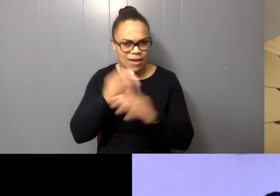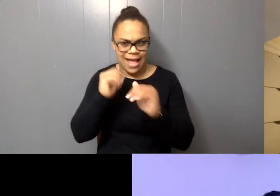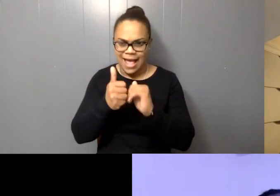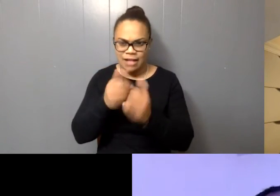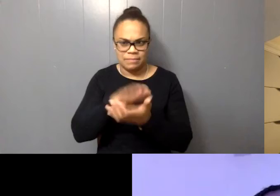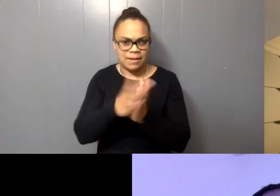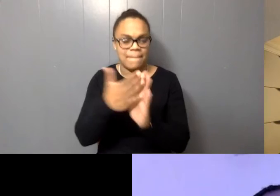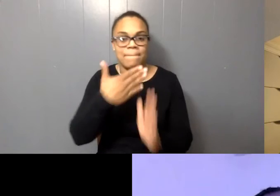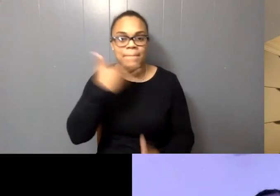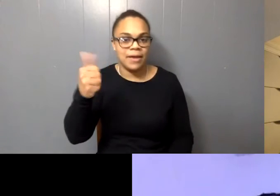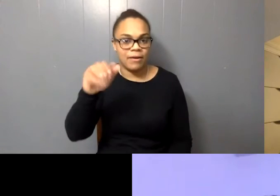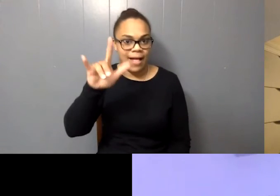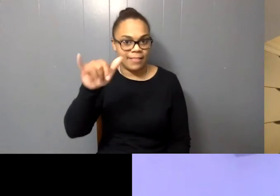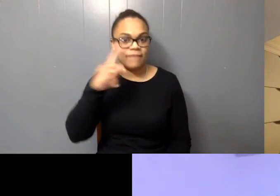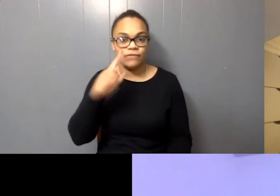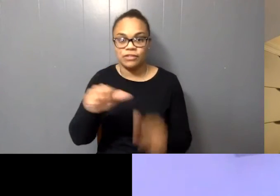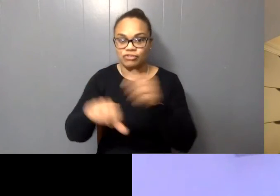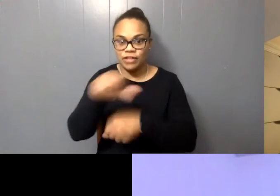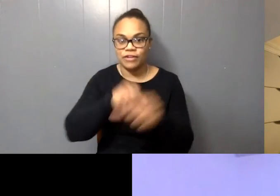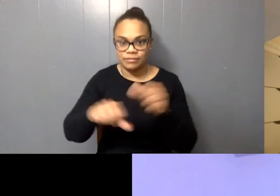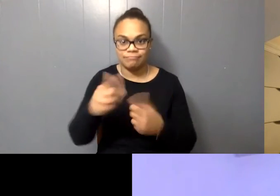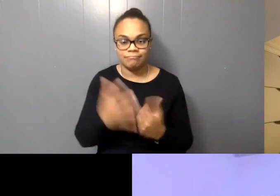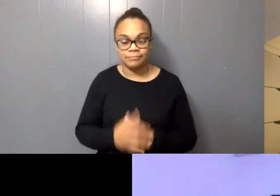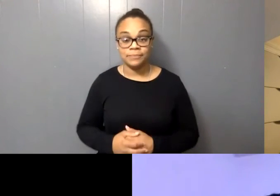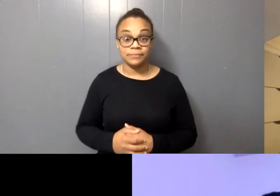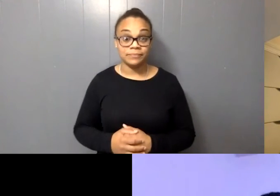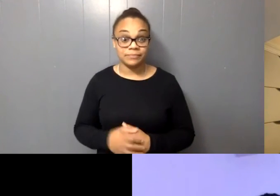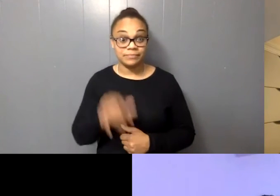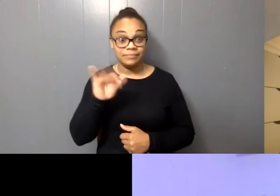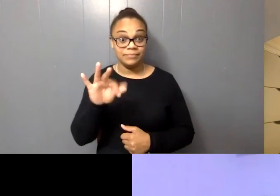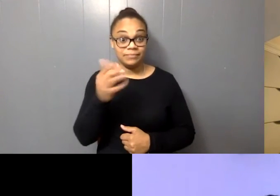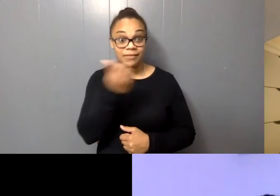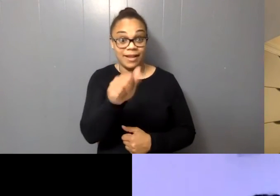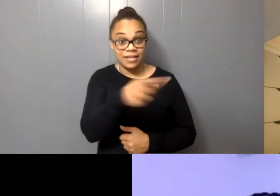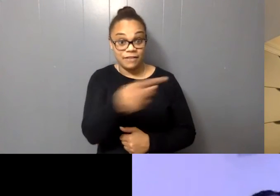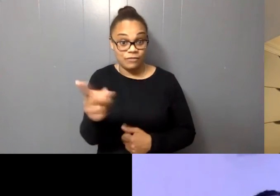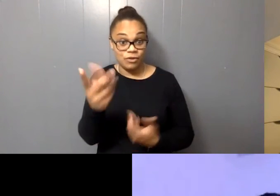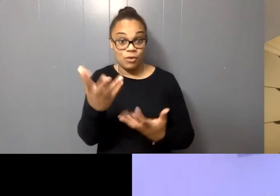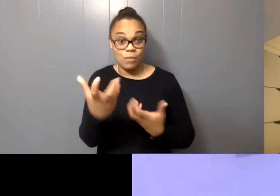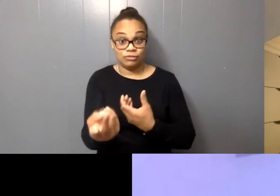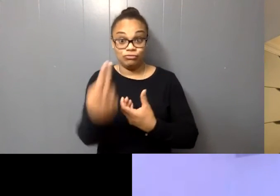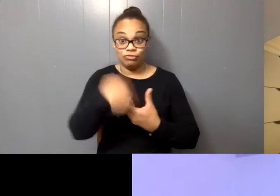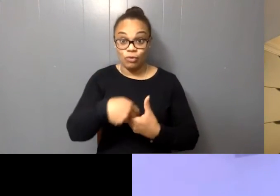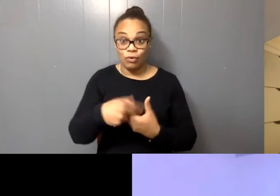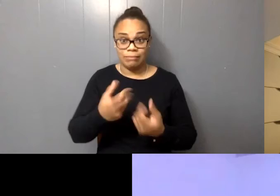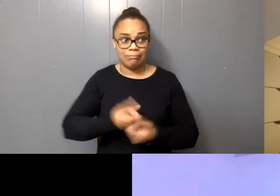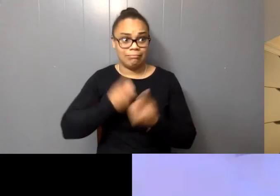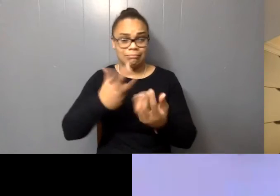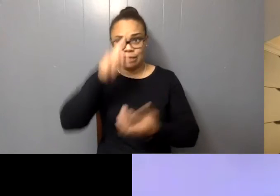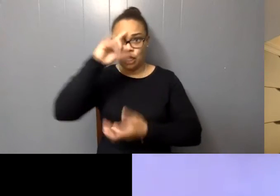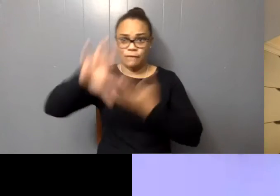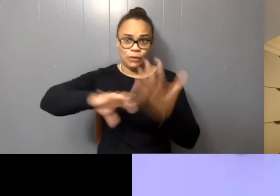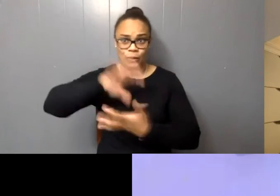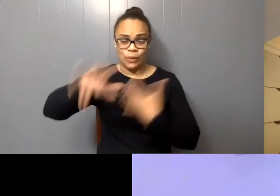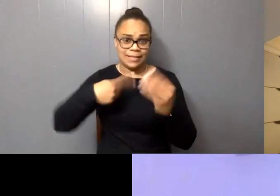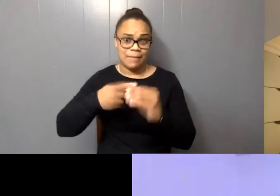we're combating also. And if anybody wants to join in, any type of confusion they have about their sexuality, we may be able to